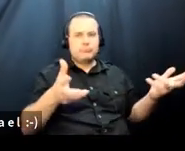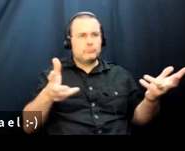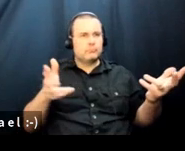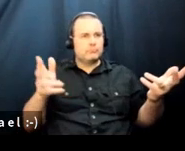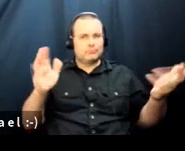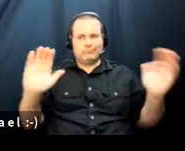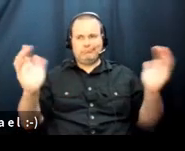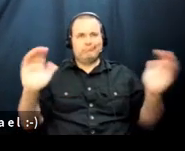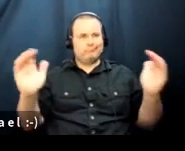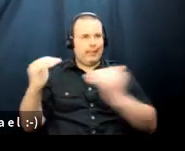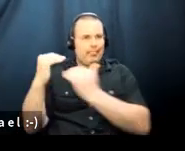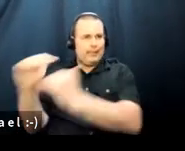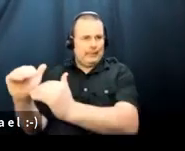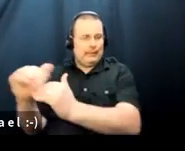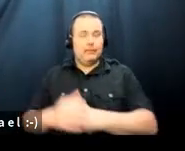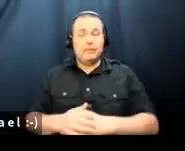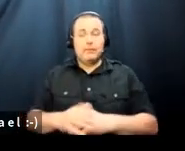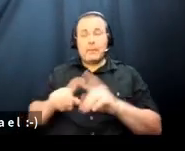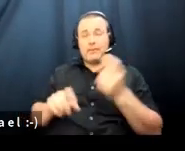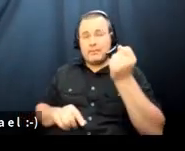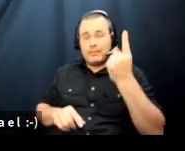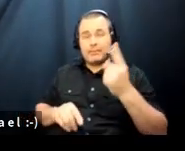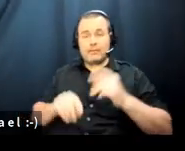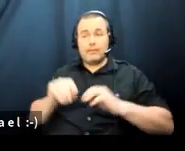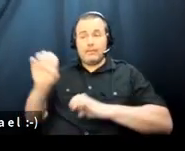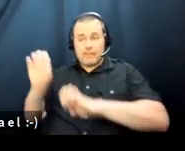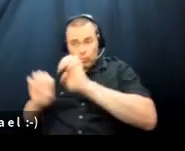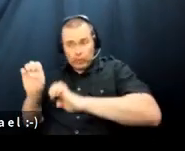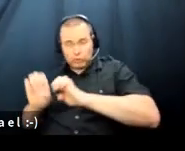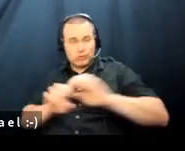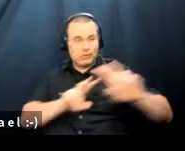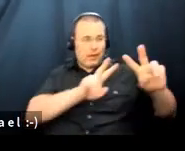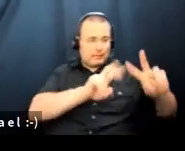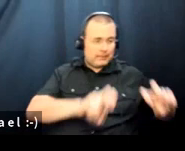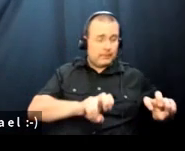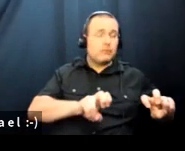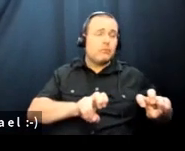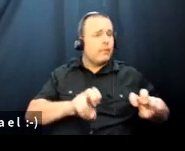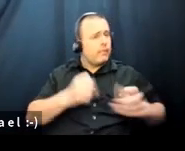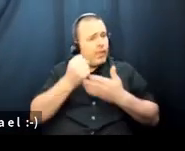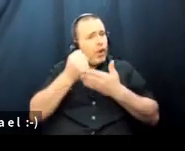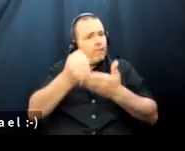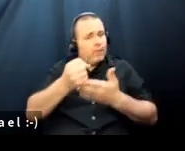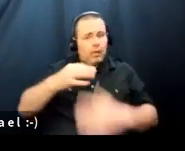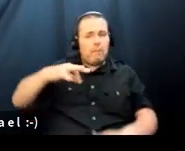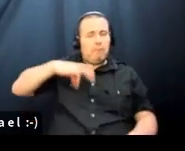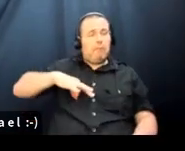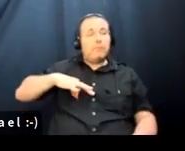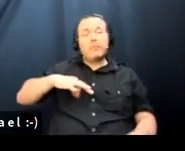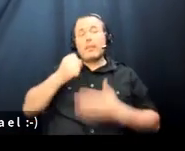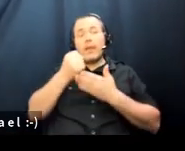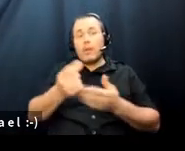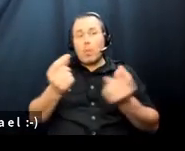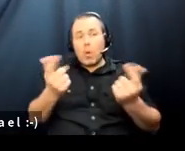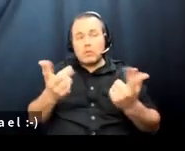But these evaluations and assessments are helpful. Here's what they're helpful for. They help you plan